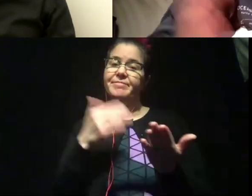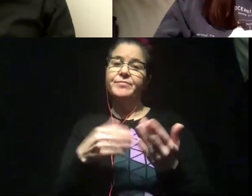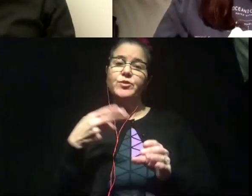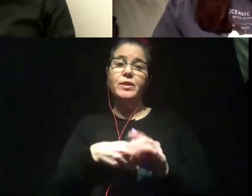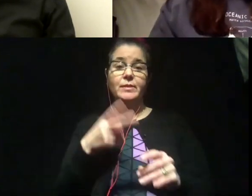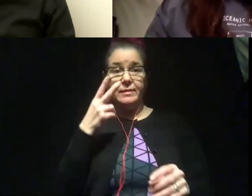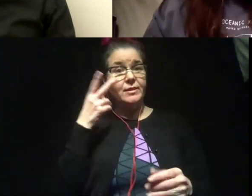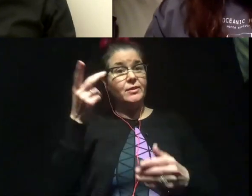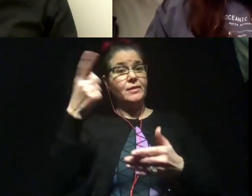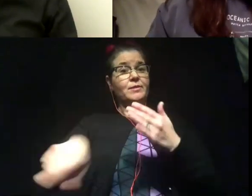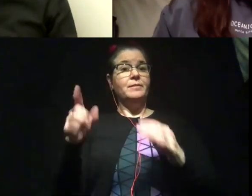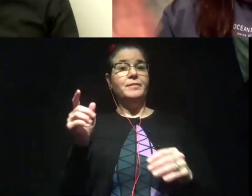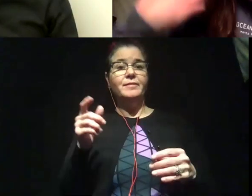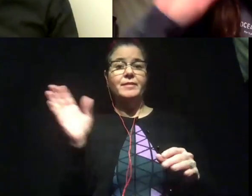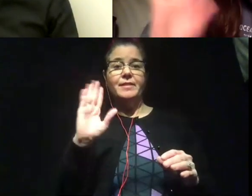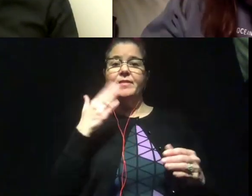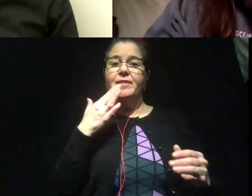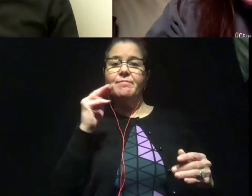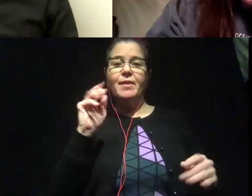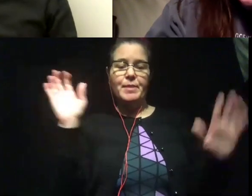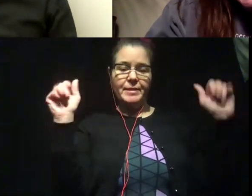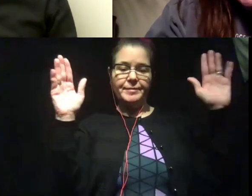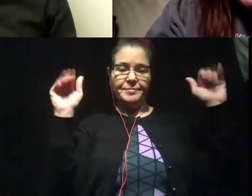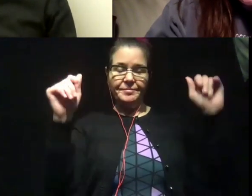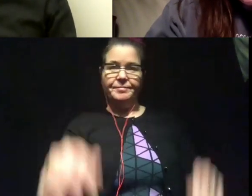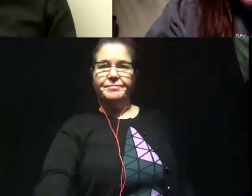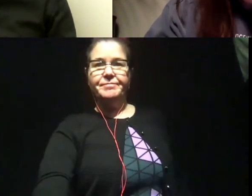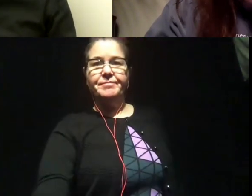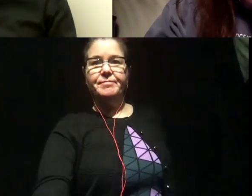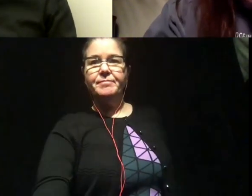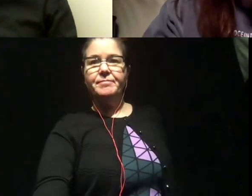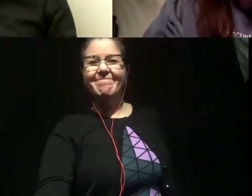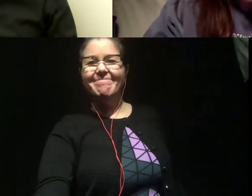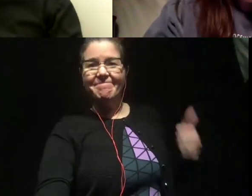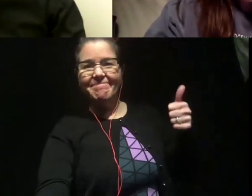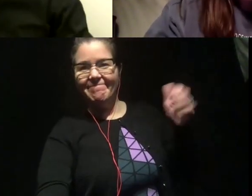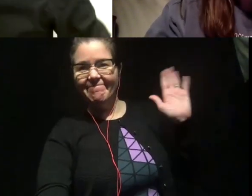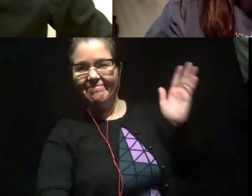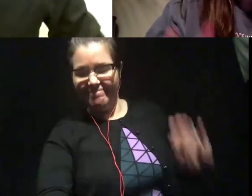see you all later this week. Thanks, Mike. Bye. Bye. Thanks, Aaron.